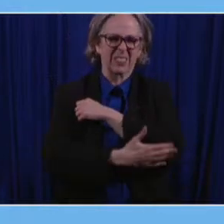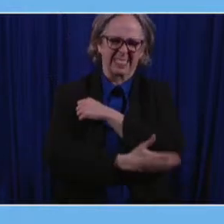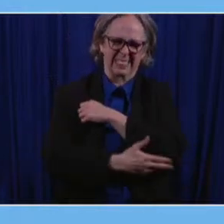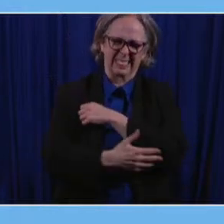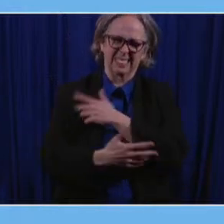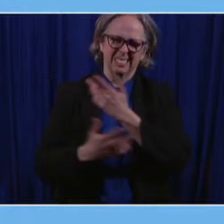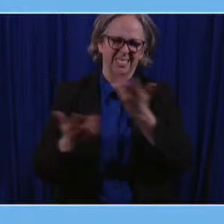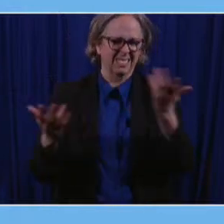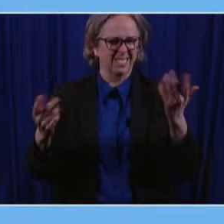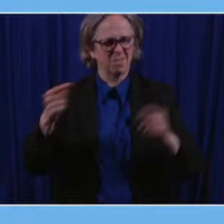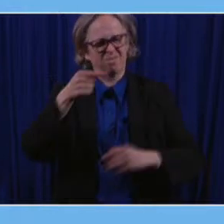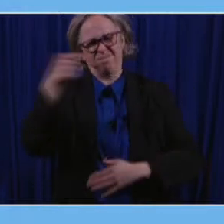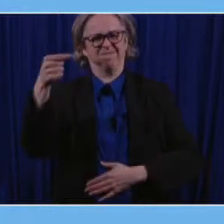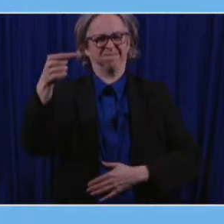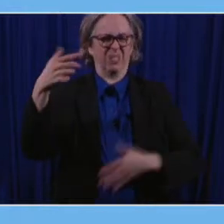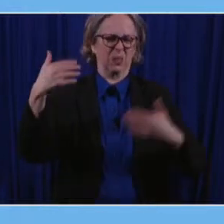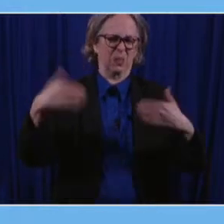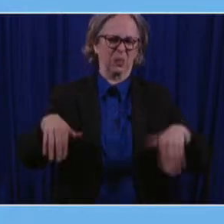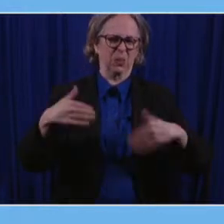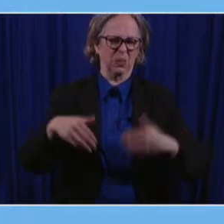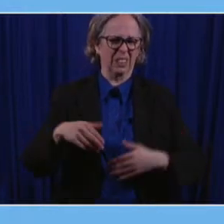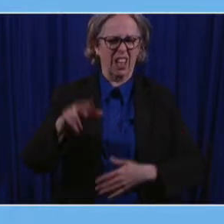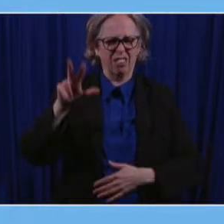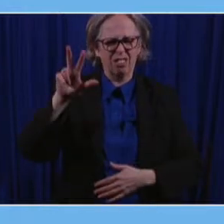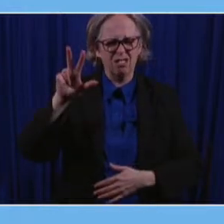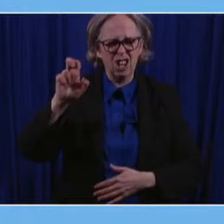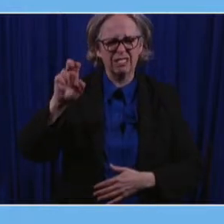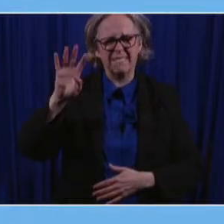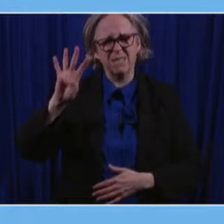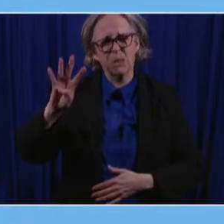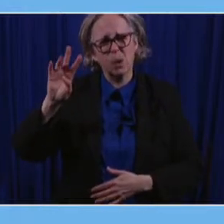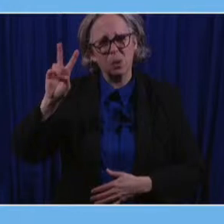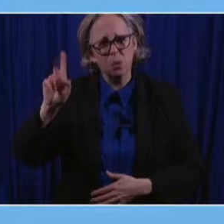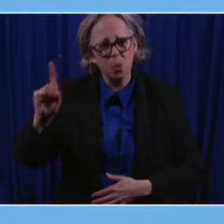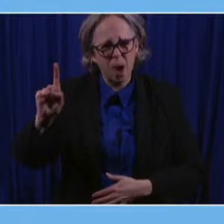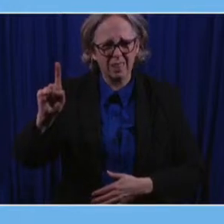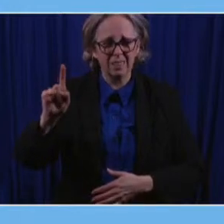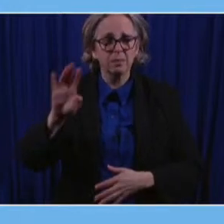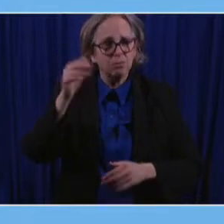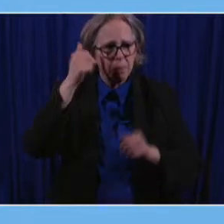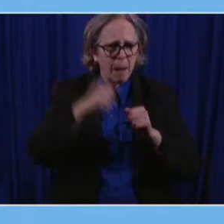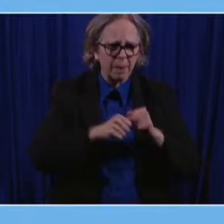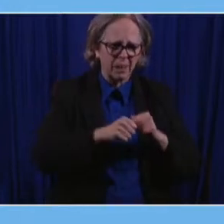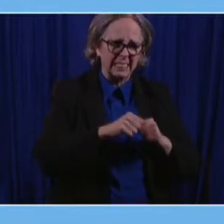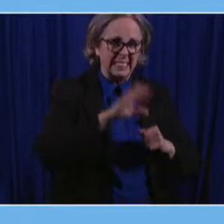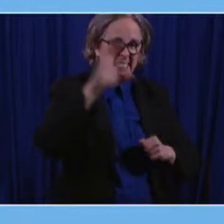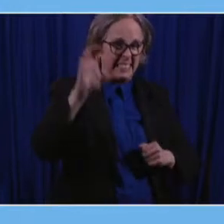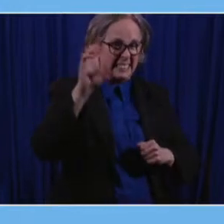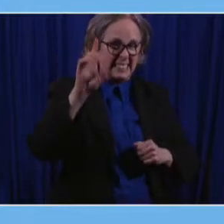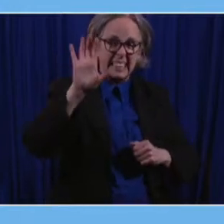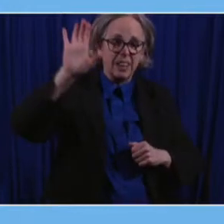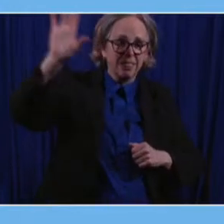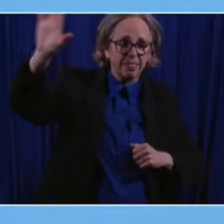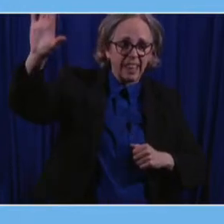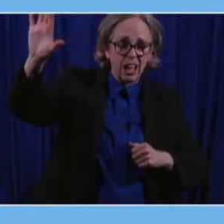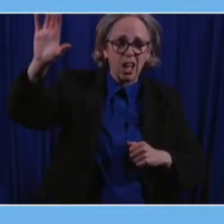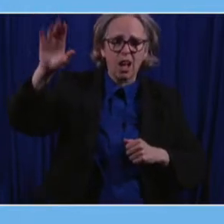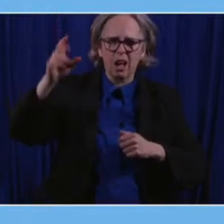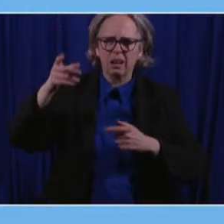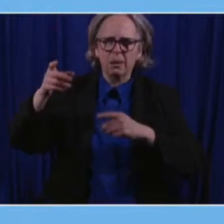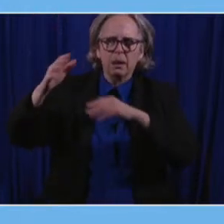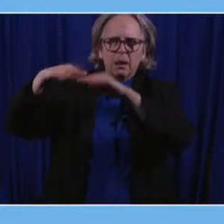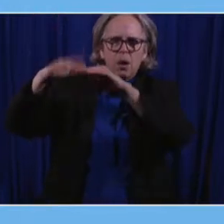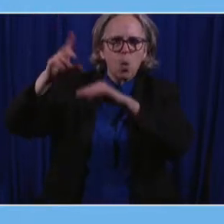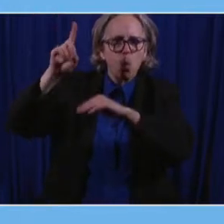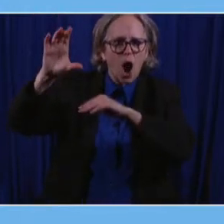is the highest county at 341. What that means is that's about 3.5 times what the CDC says is a